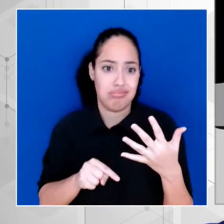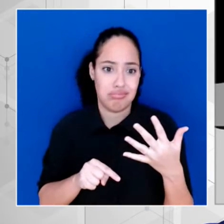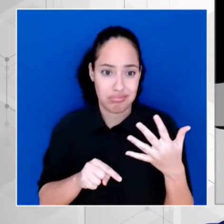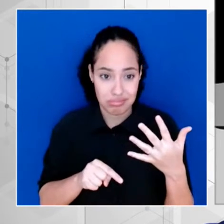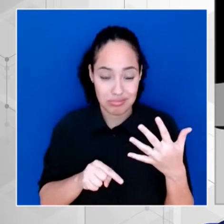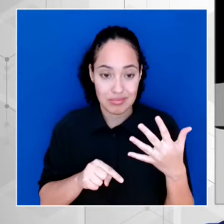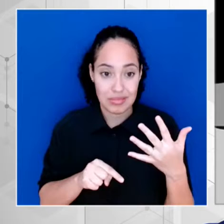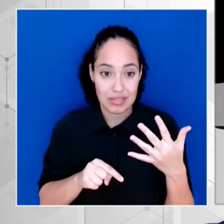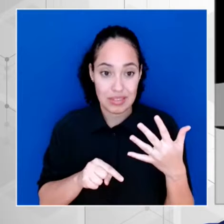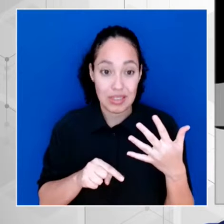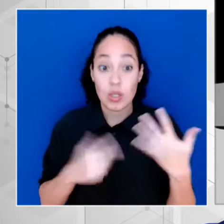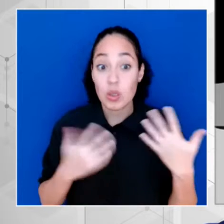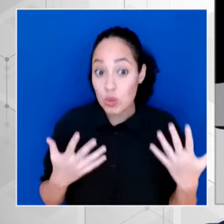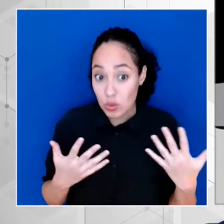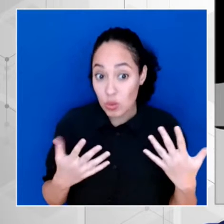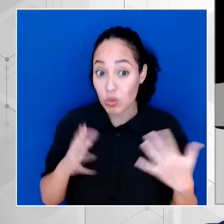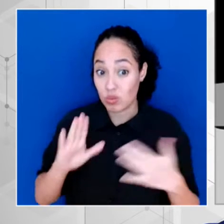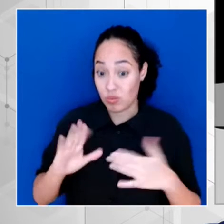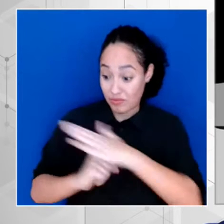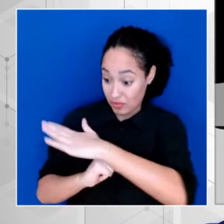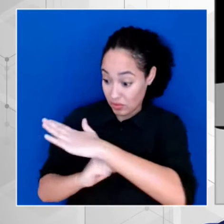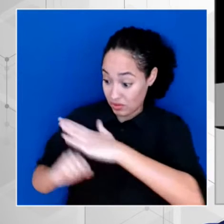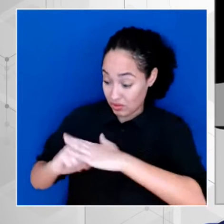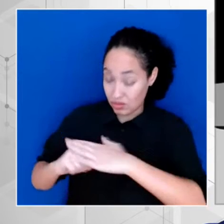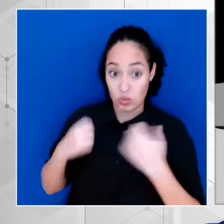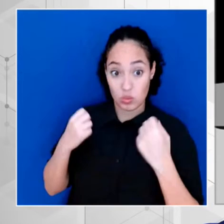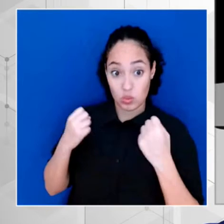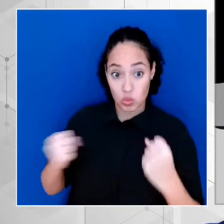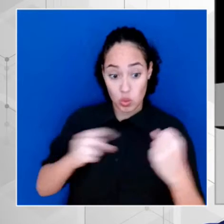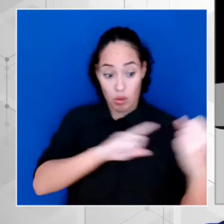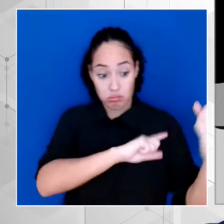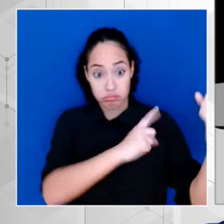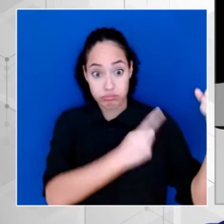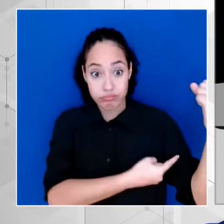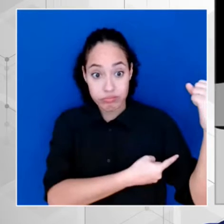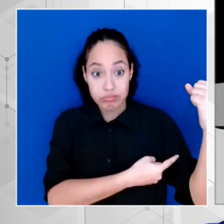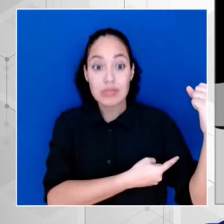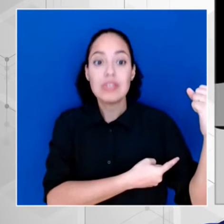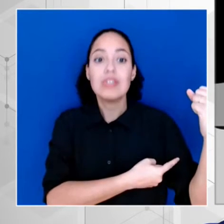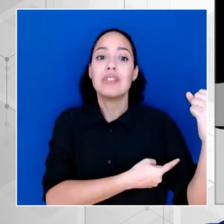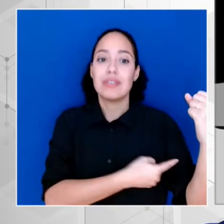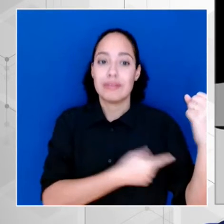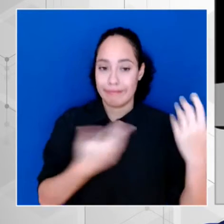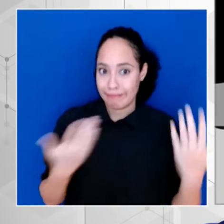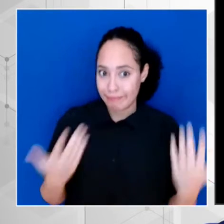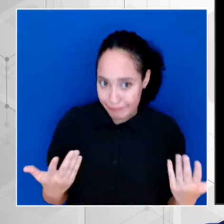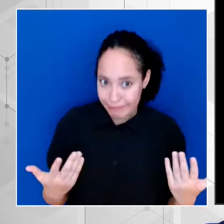So the better your foundation on the back end, the less you will struggle on the front end.